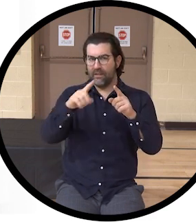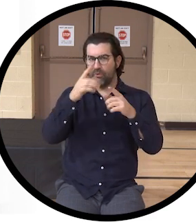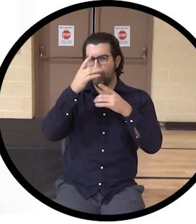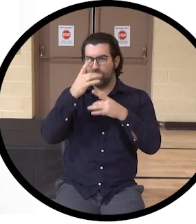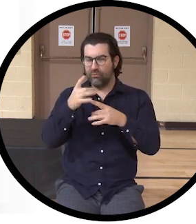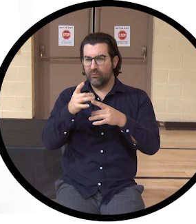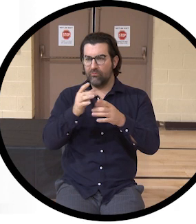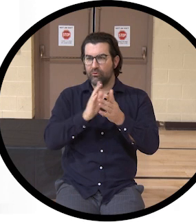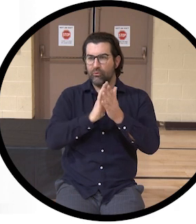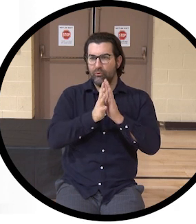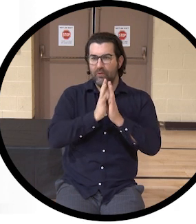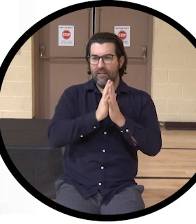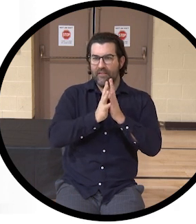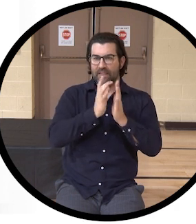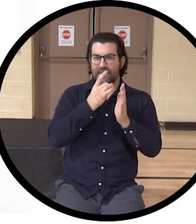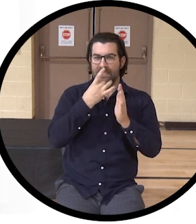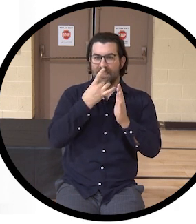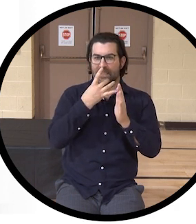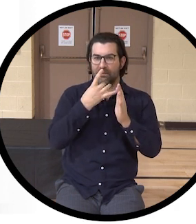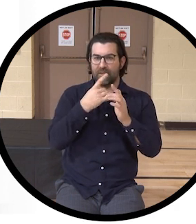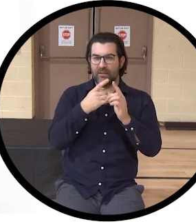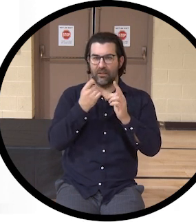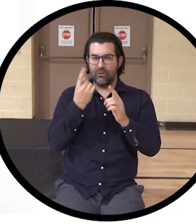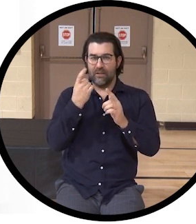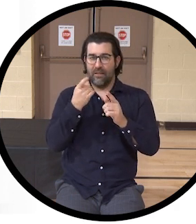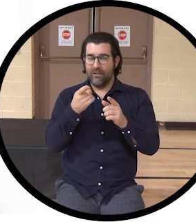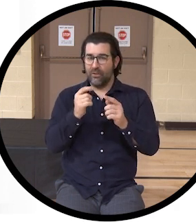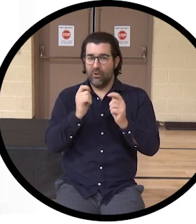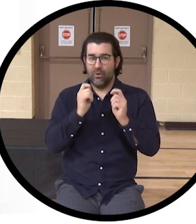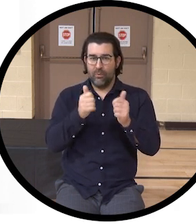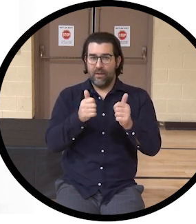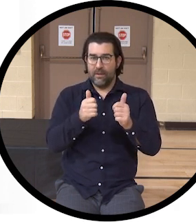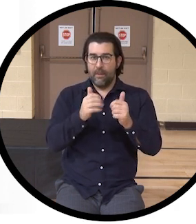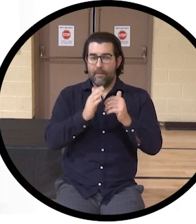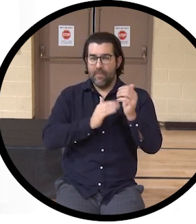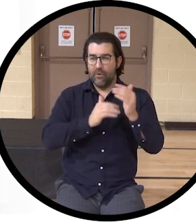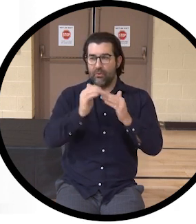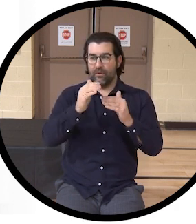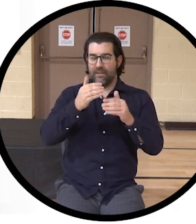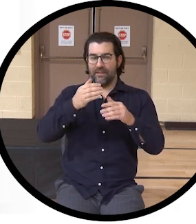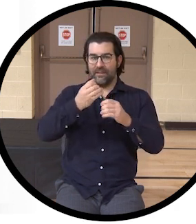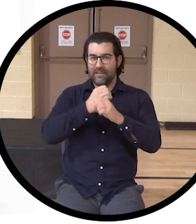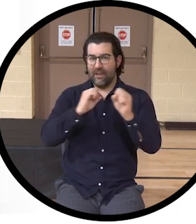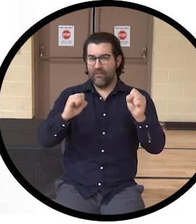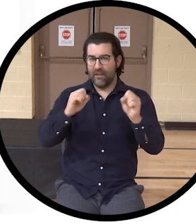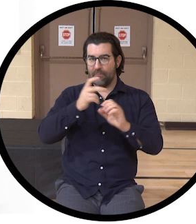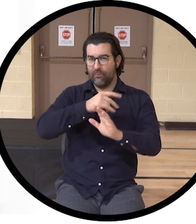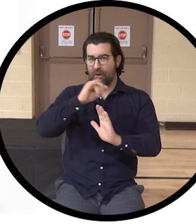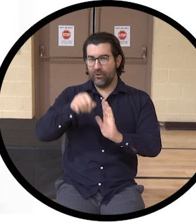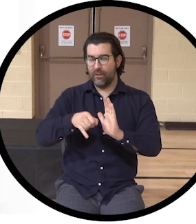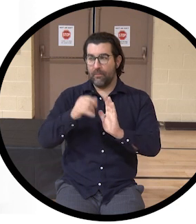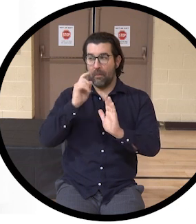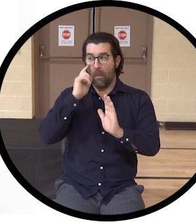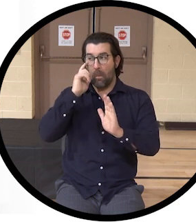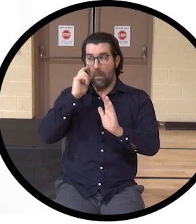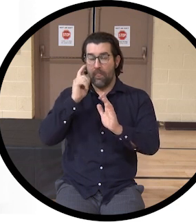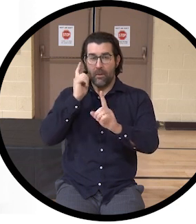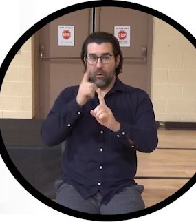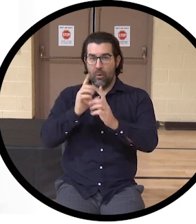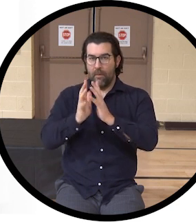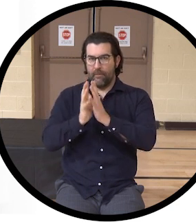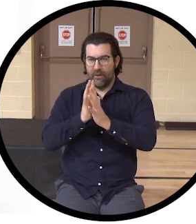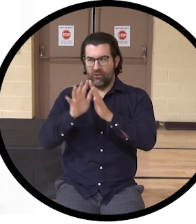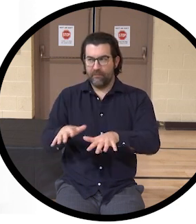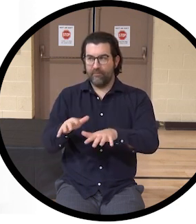like traffic signals, but again, this is really a quick build corridor safety project. And the goal is to calm traffic,